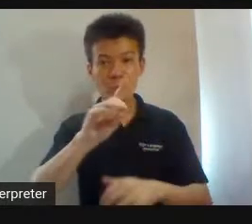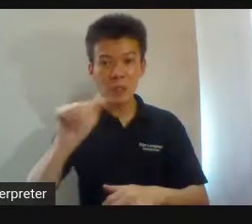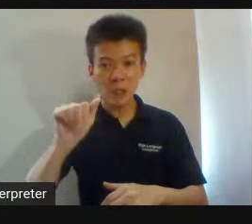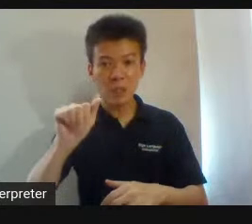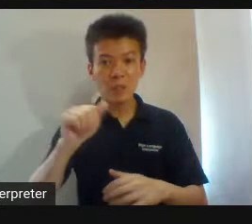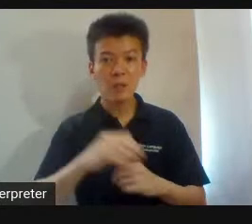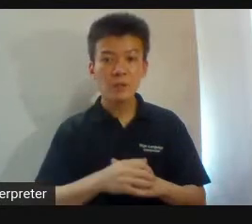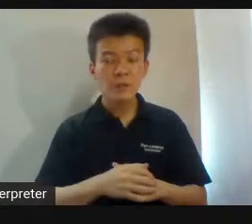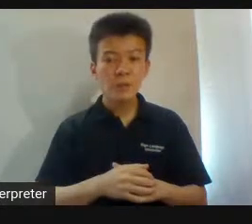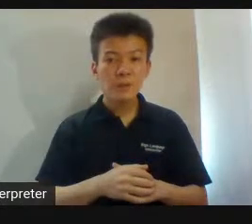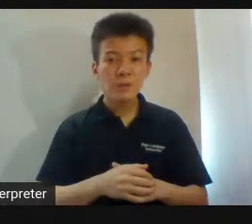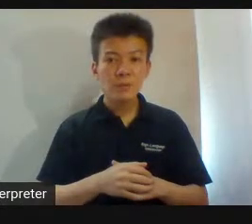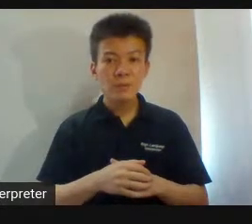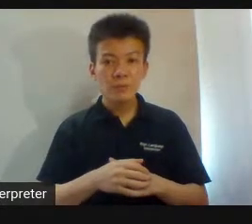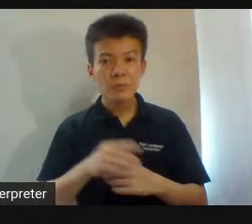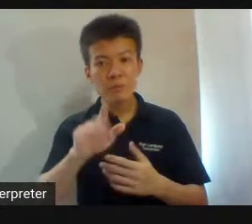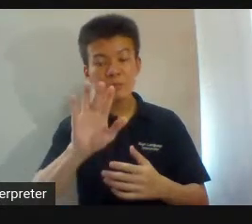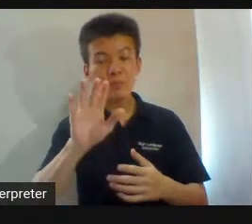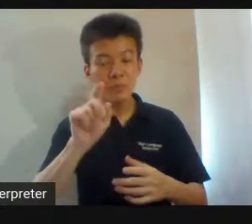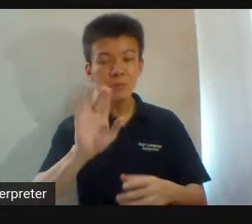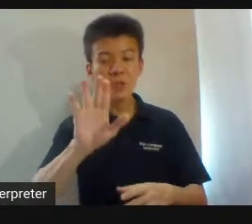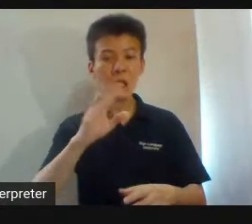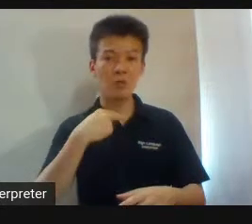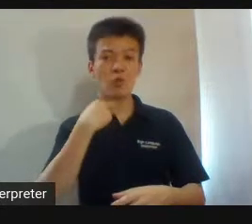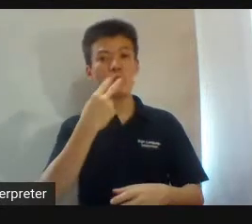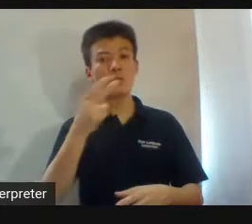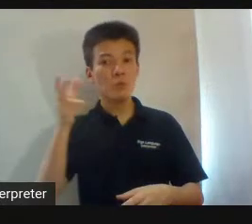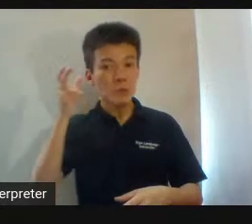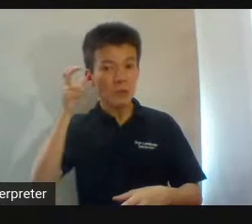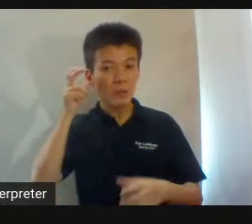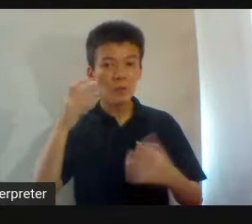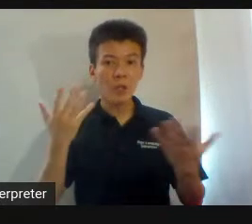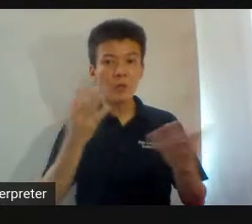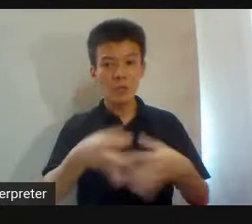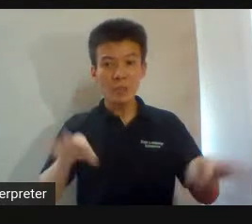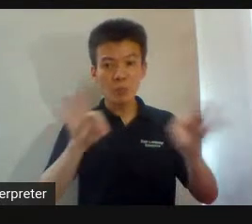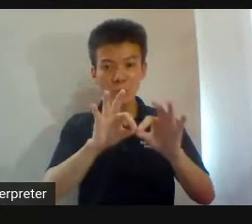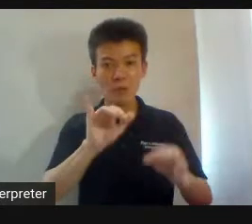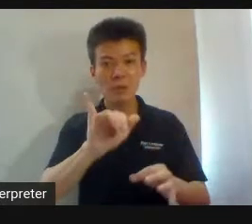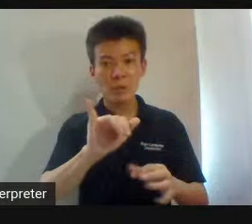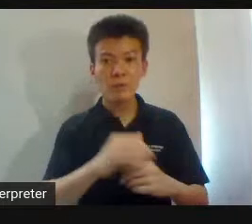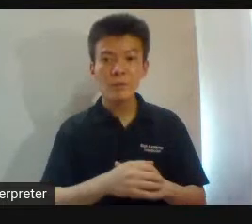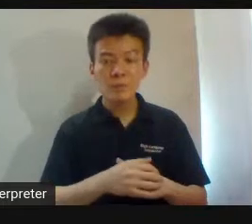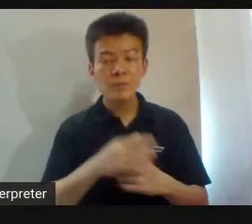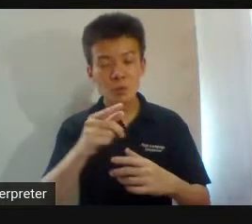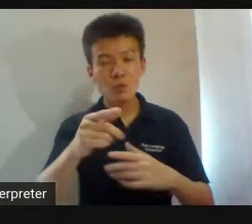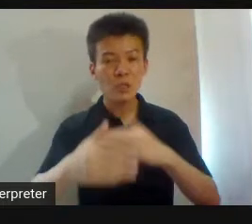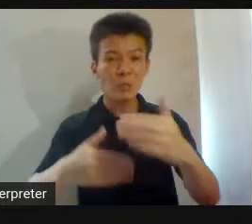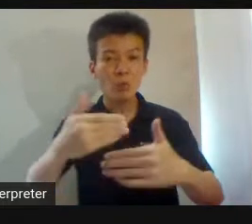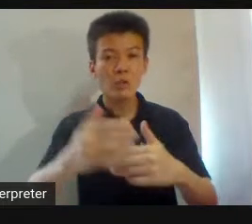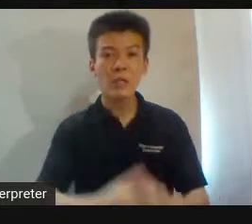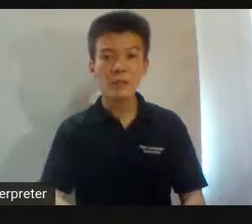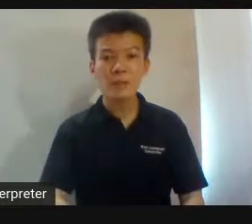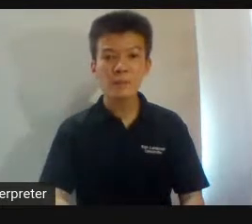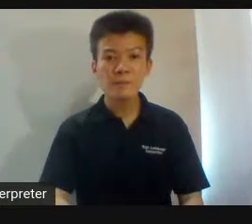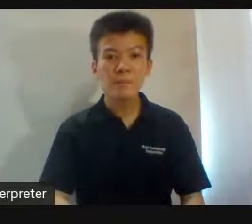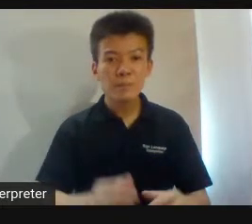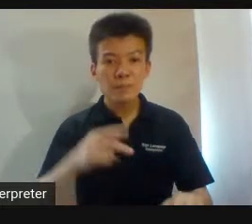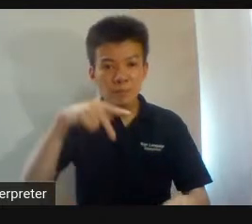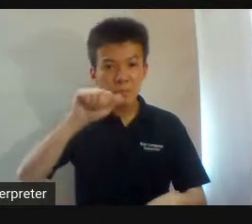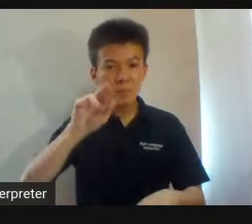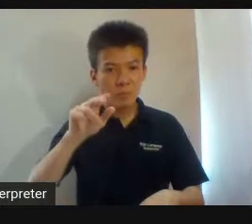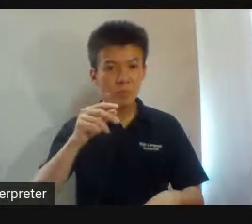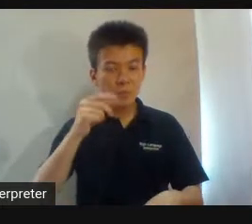disabilities so that their voice is heard, and just how important that is to the process. I think, I